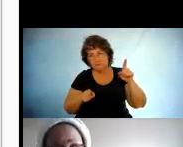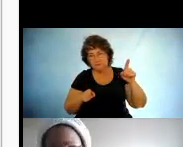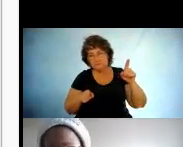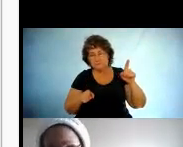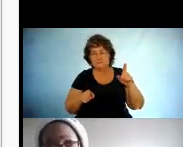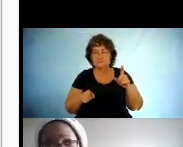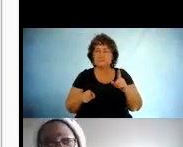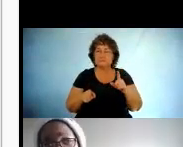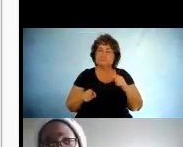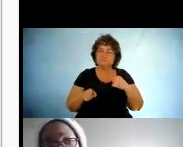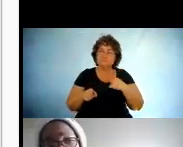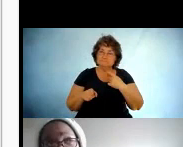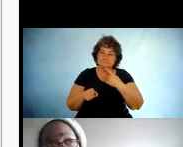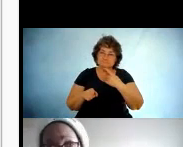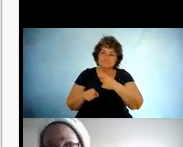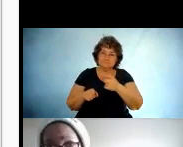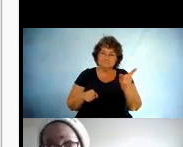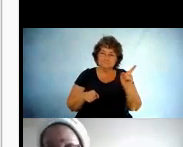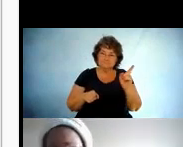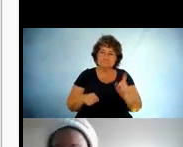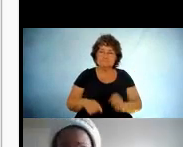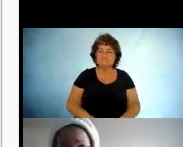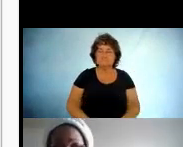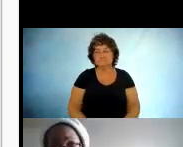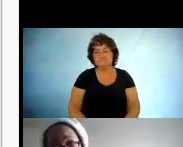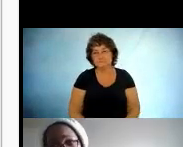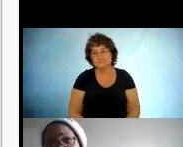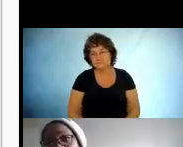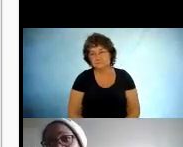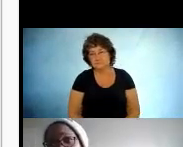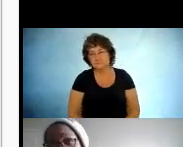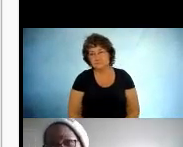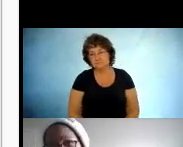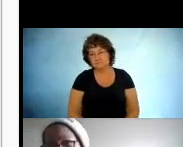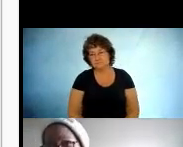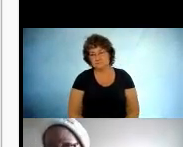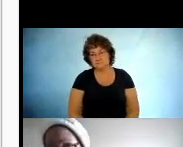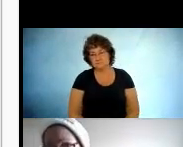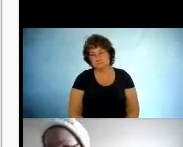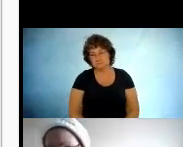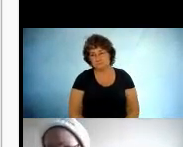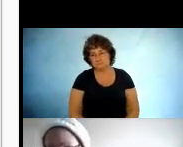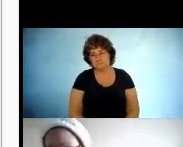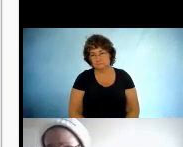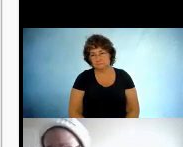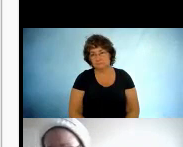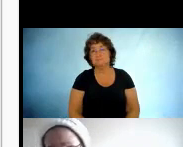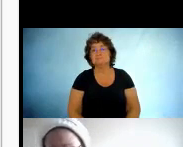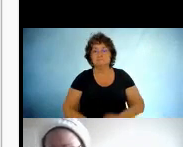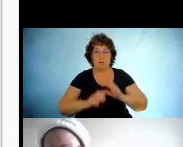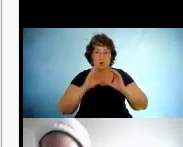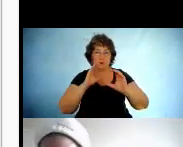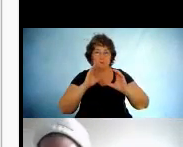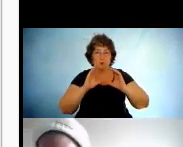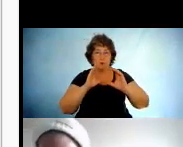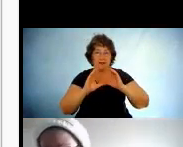is to like be like be communicative with